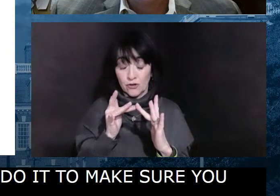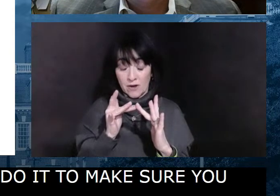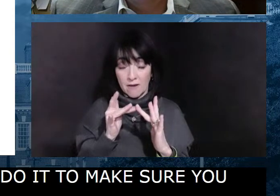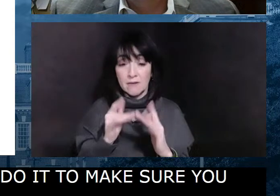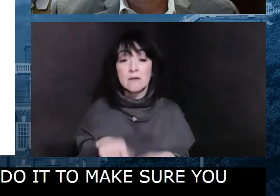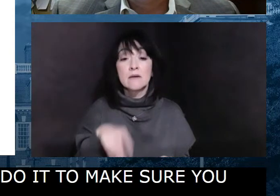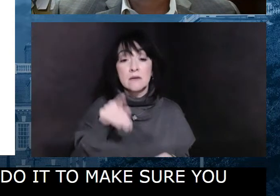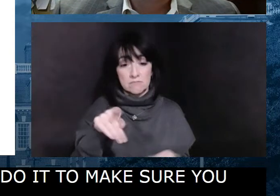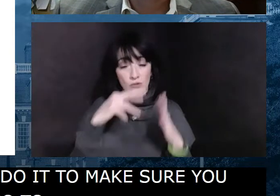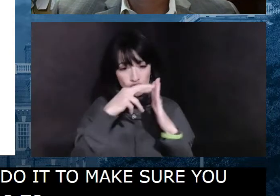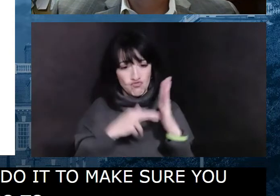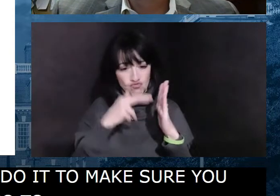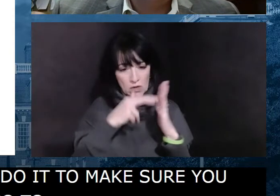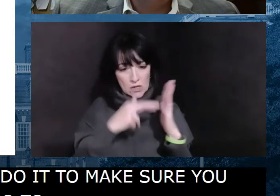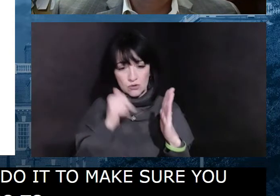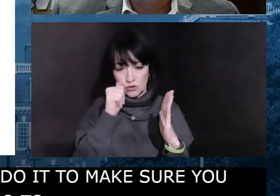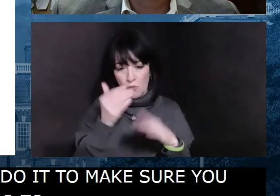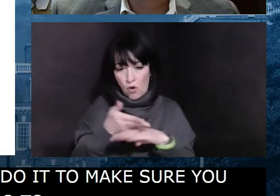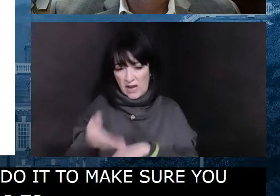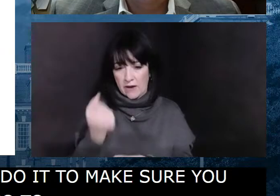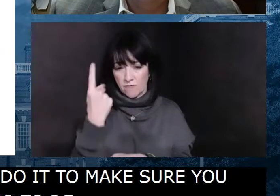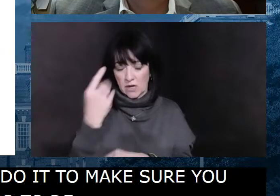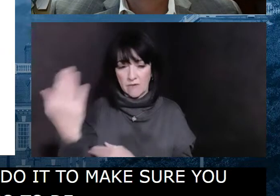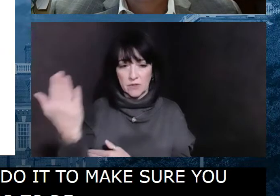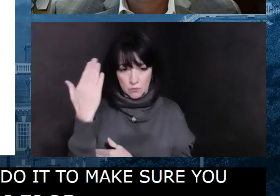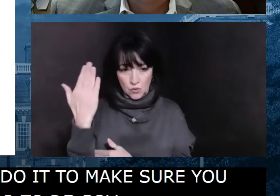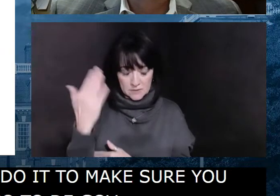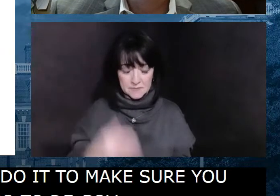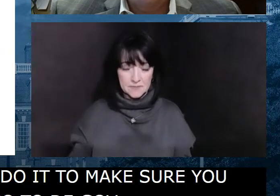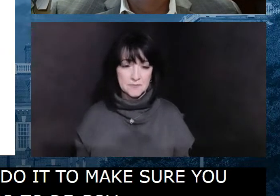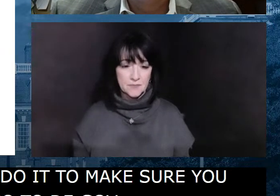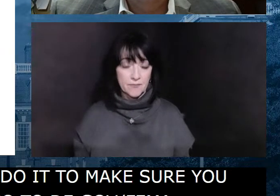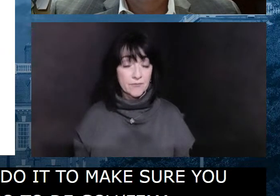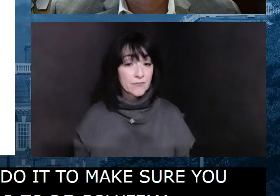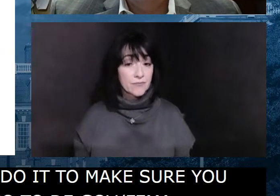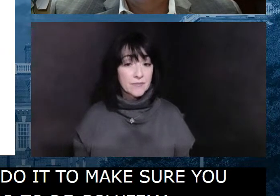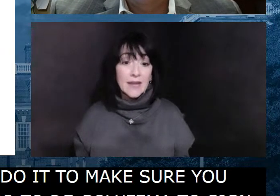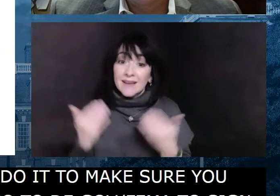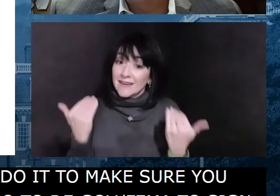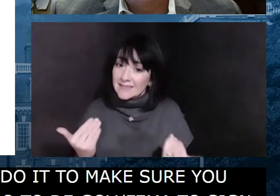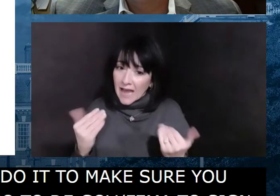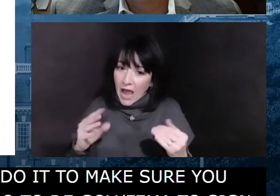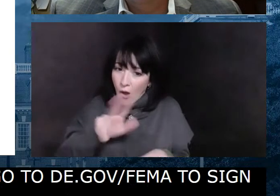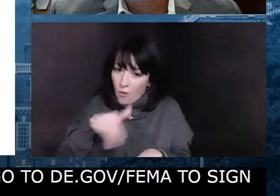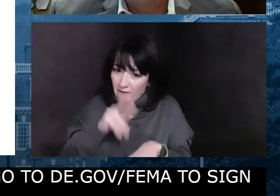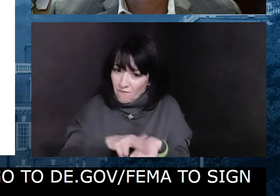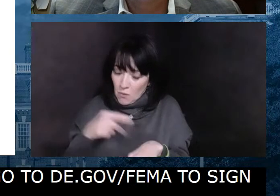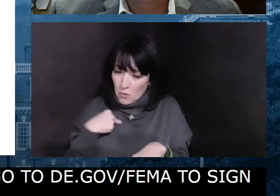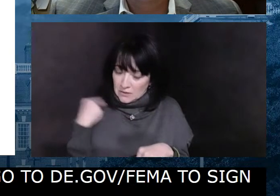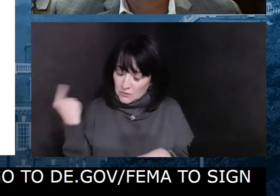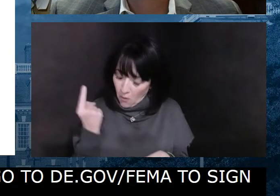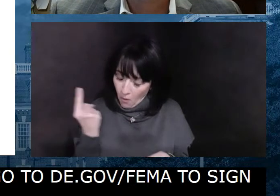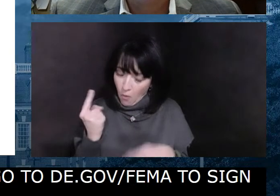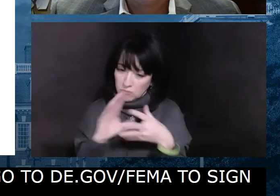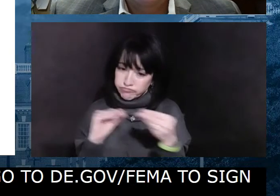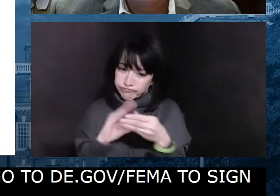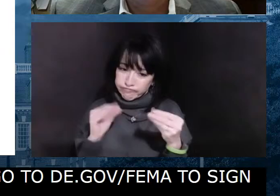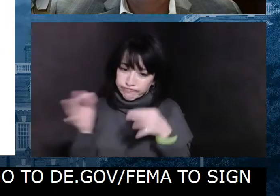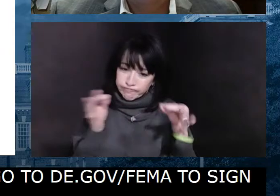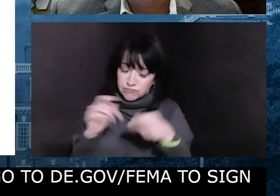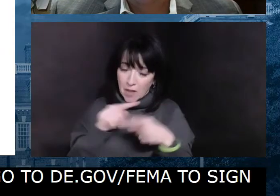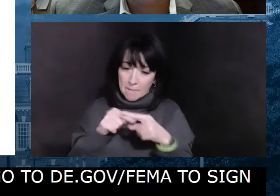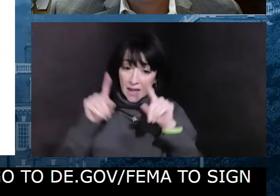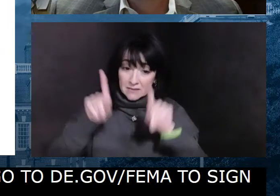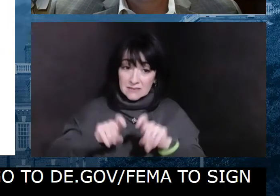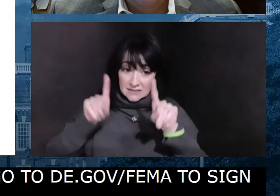testing. We didn't put the numbers in here, but last week, the prior week, we did about 38,000 tests, I believe. We said a lot of